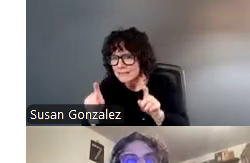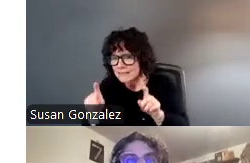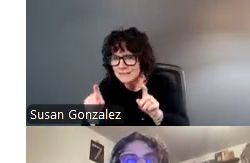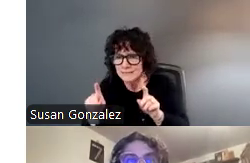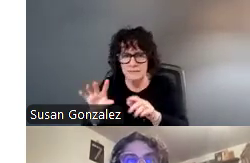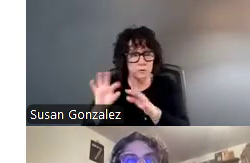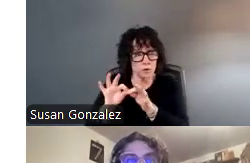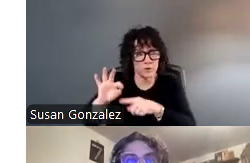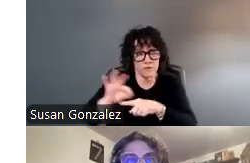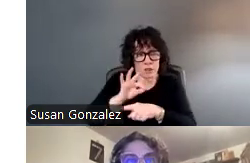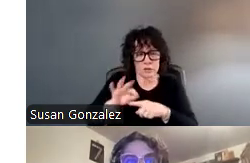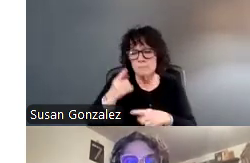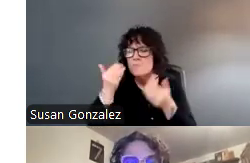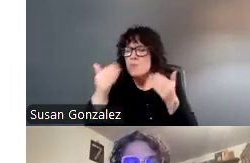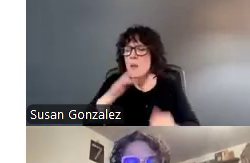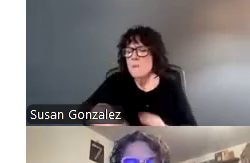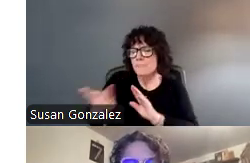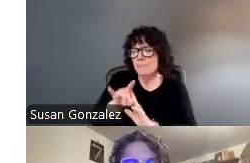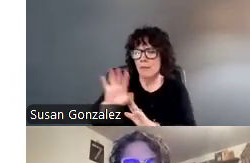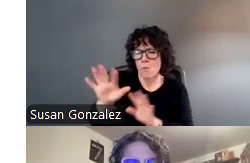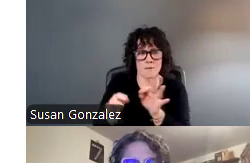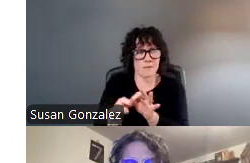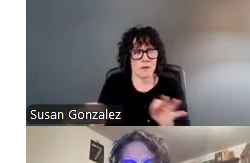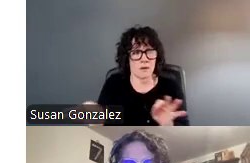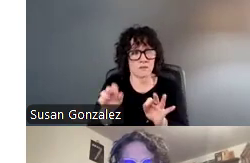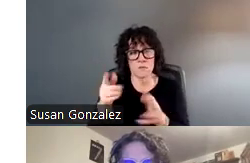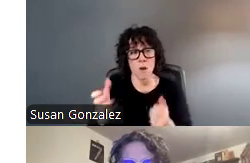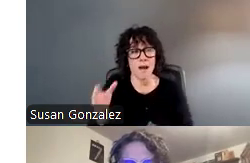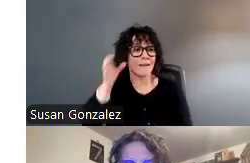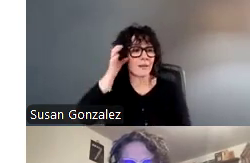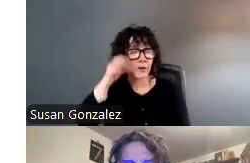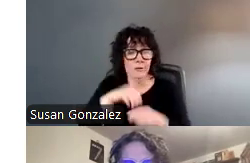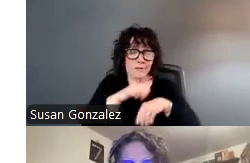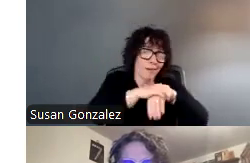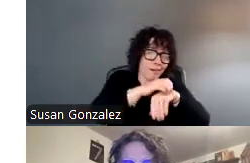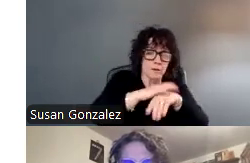hear the interpreting in English or Spanish.